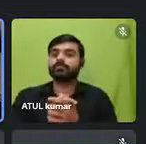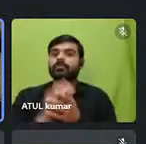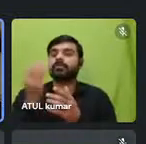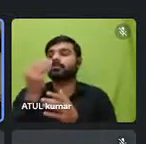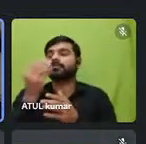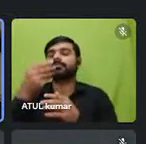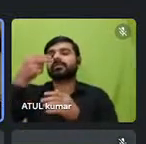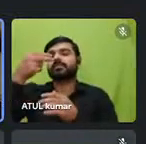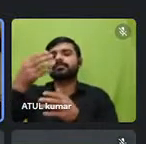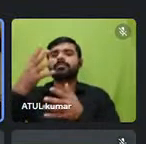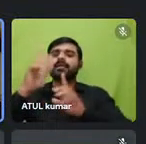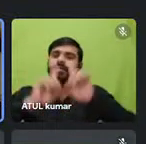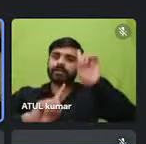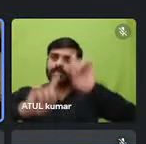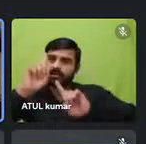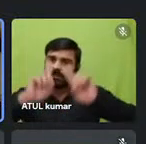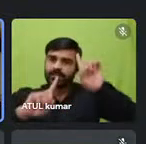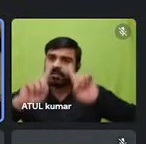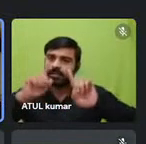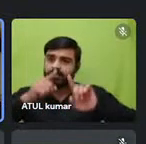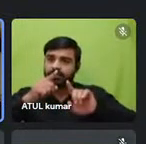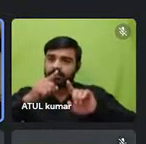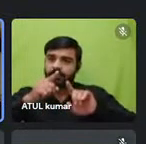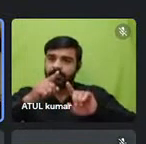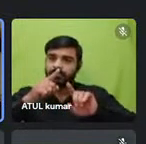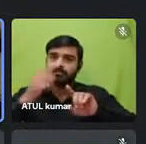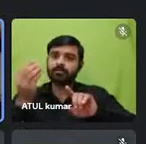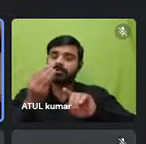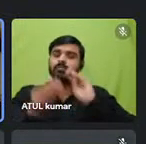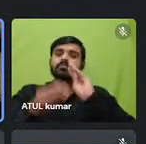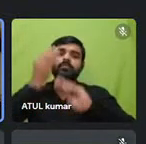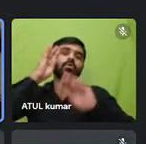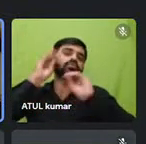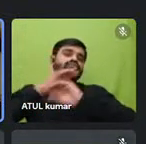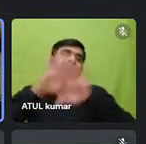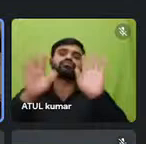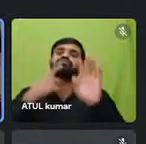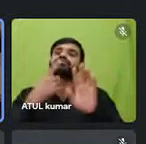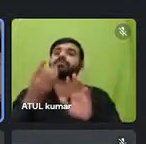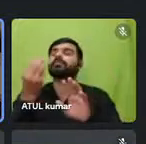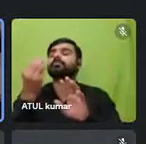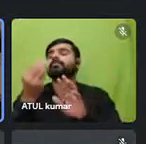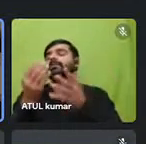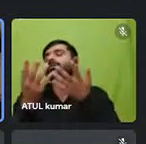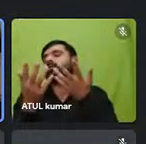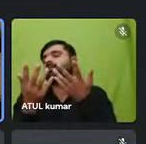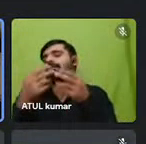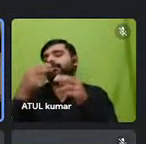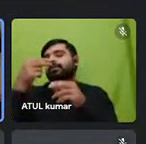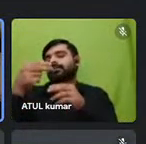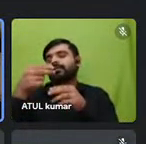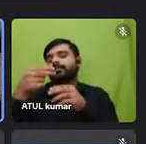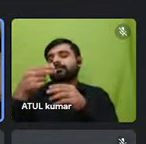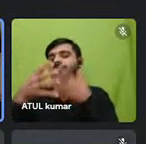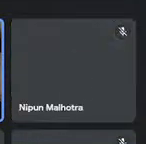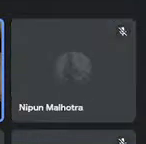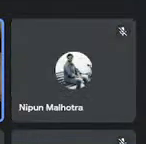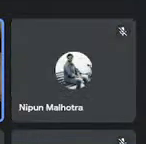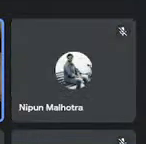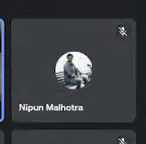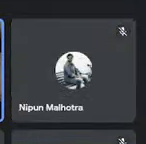something gesture-based is no more informative than saying that something is